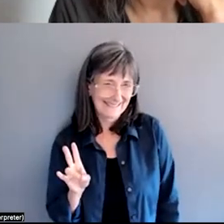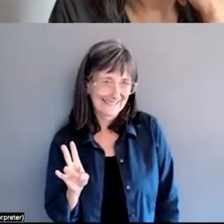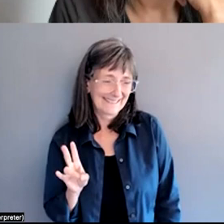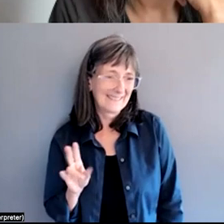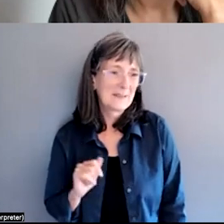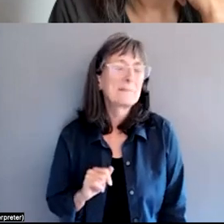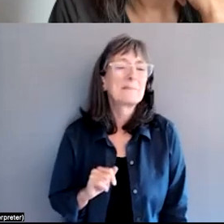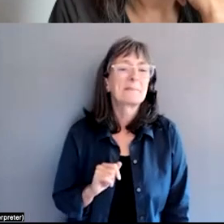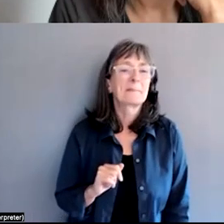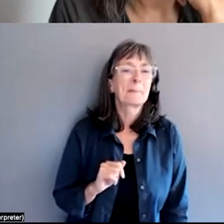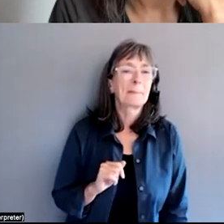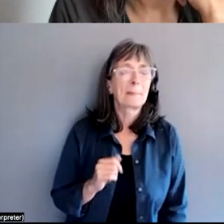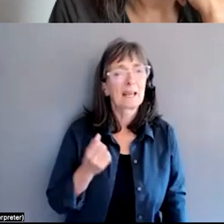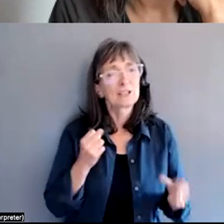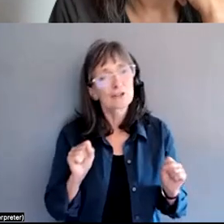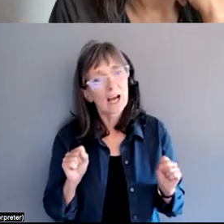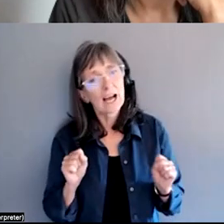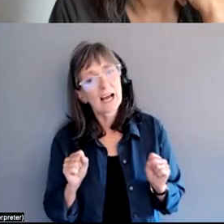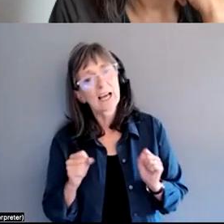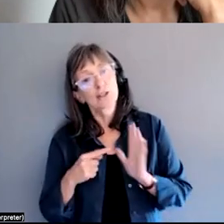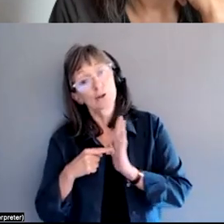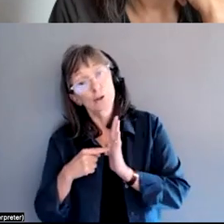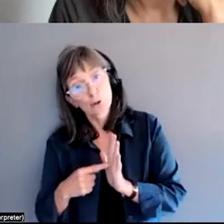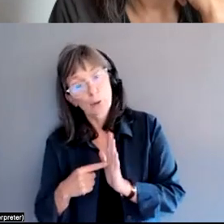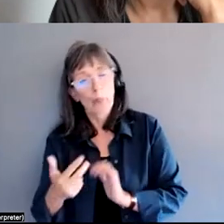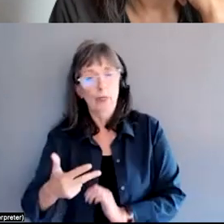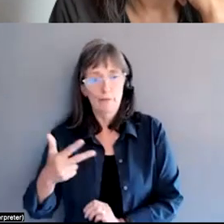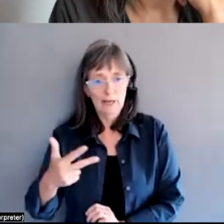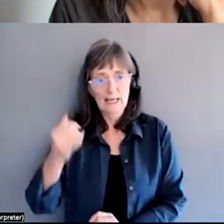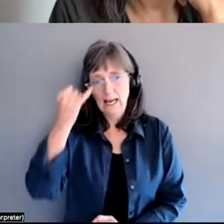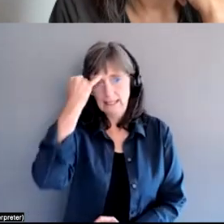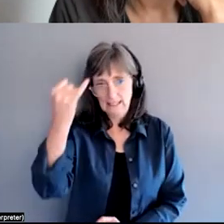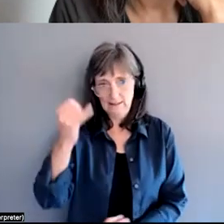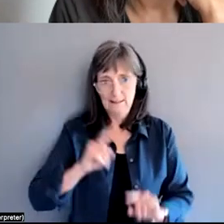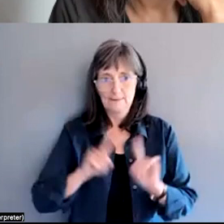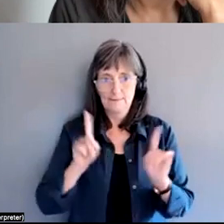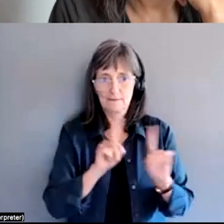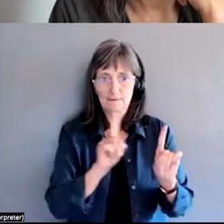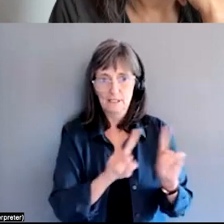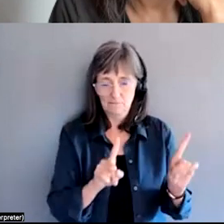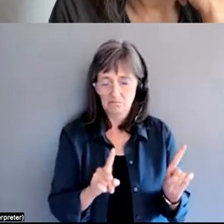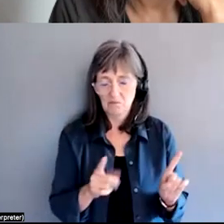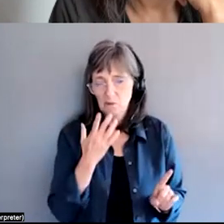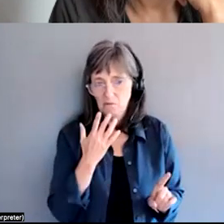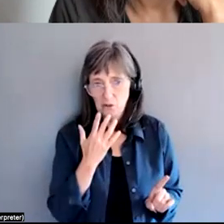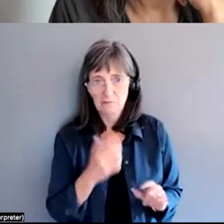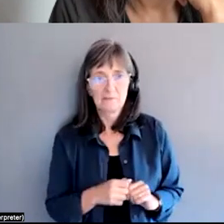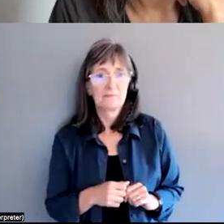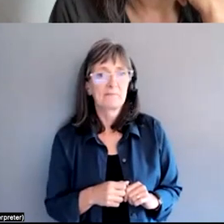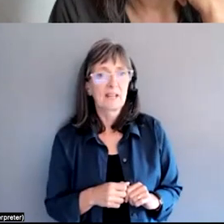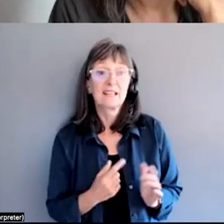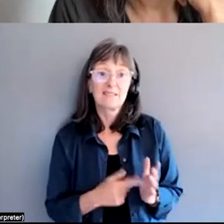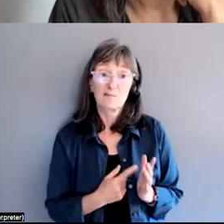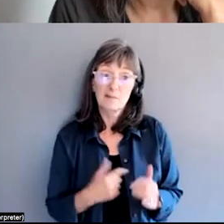I try to show 3 different ideas. It's not always easy, especially if I can be very stubborn.